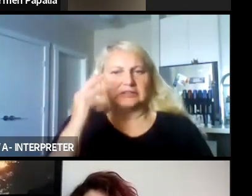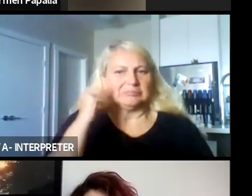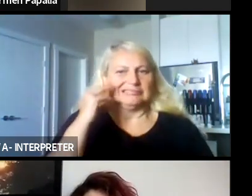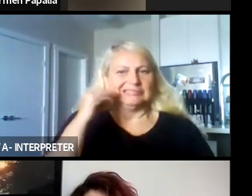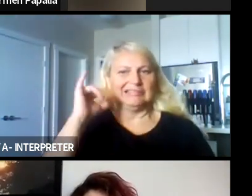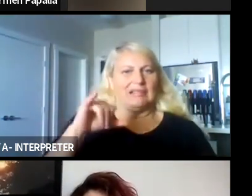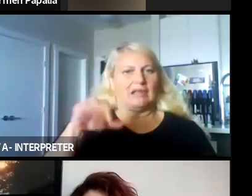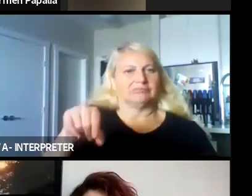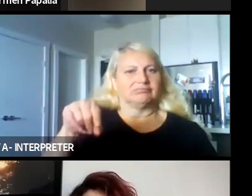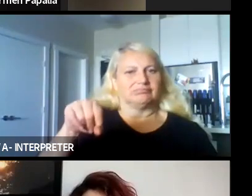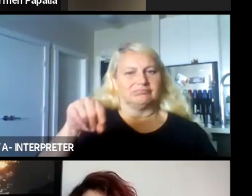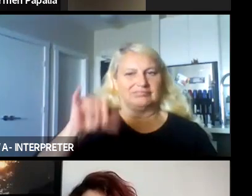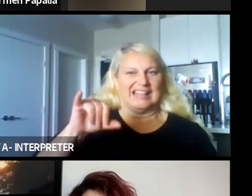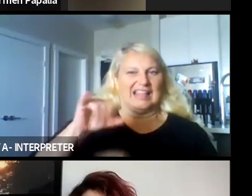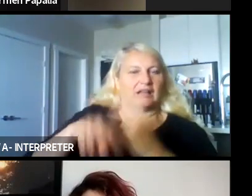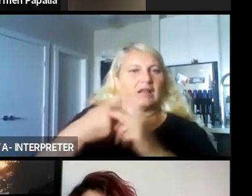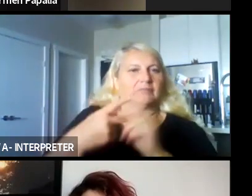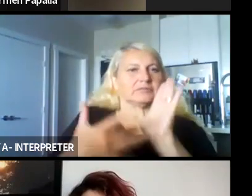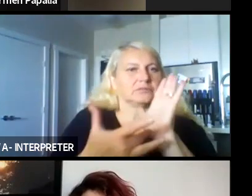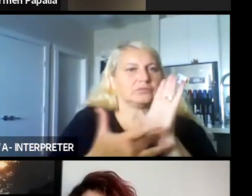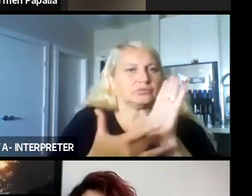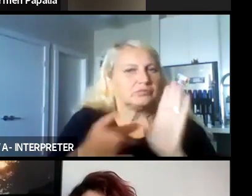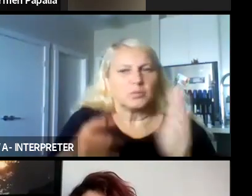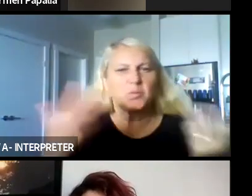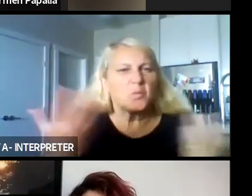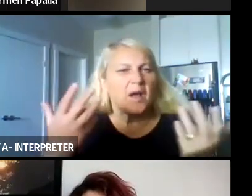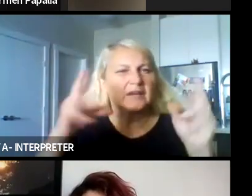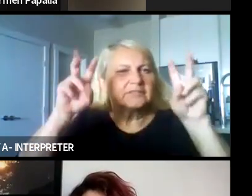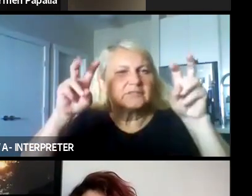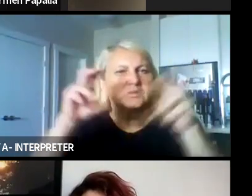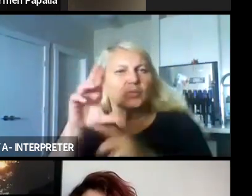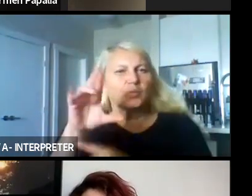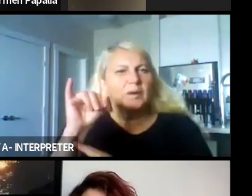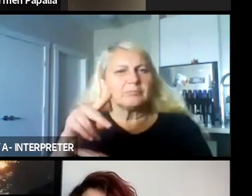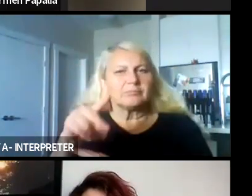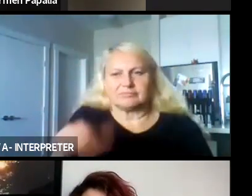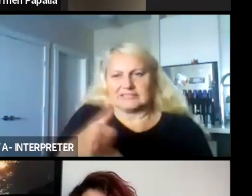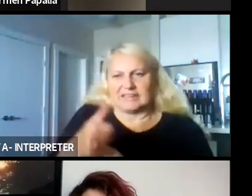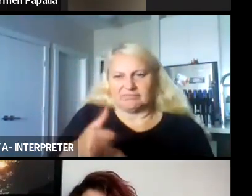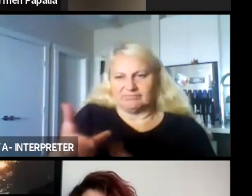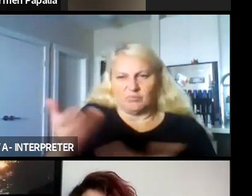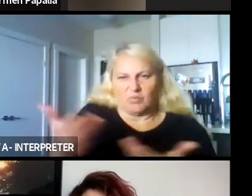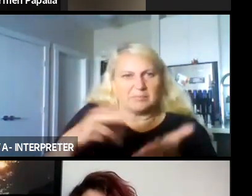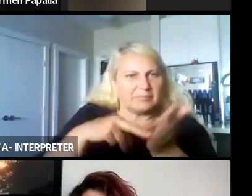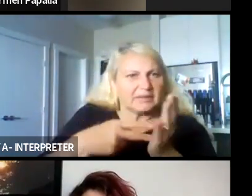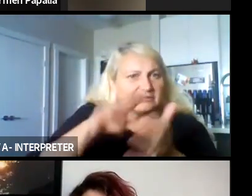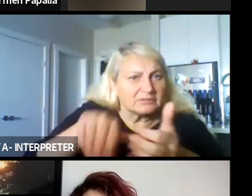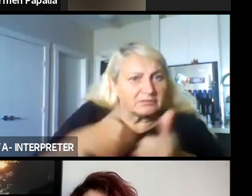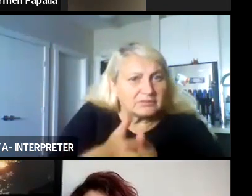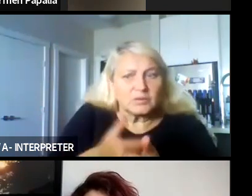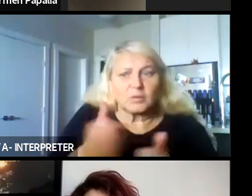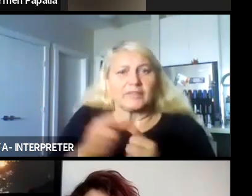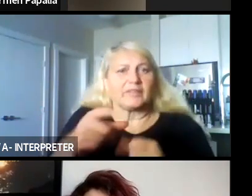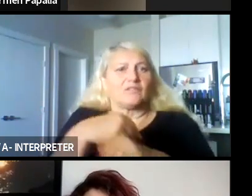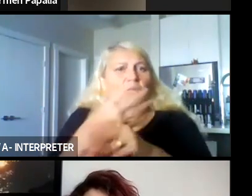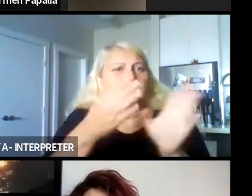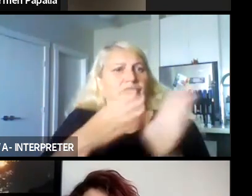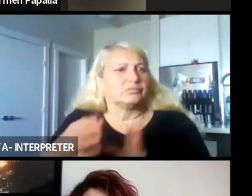experienced of this taking place? What does Cripping Practice mean to you in the context of virtual